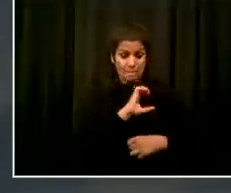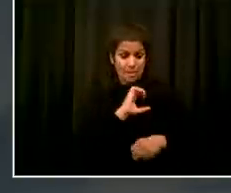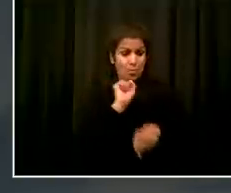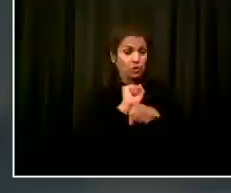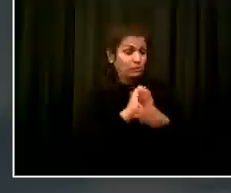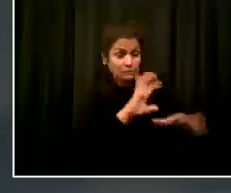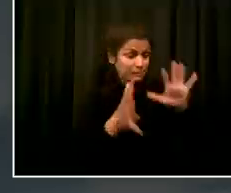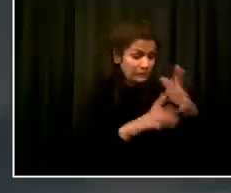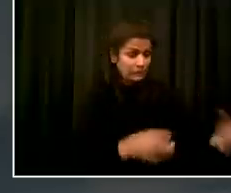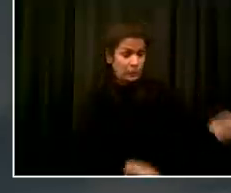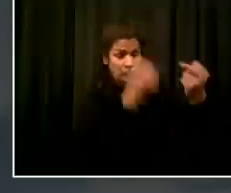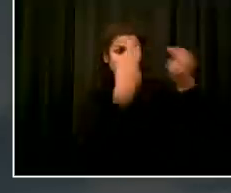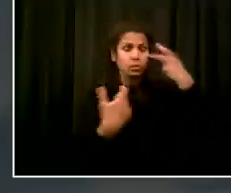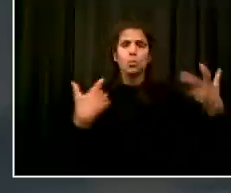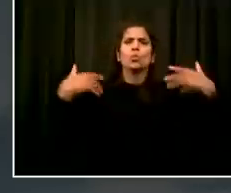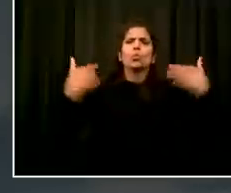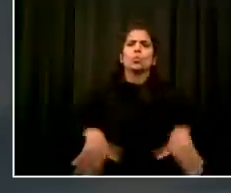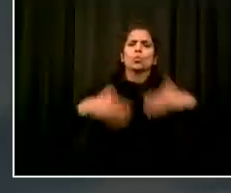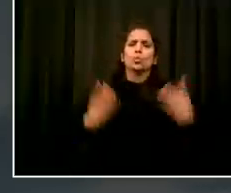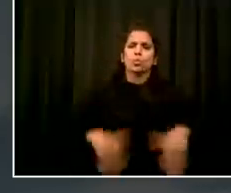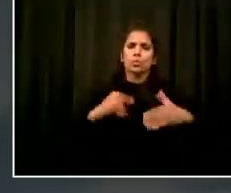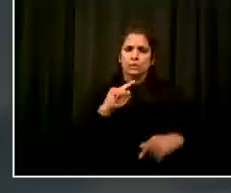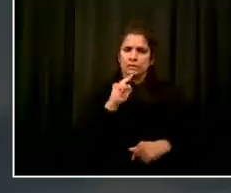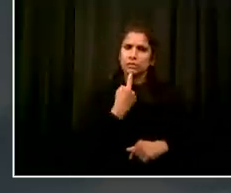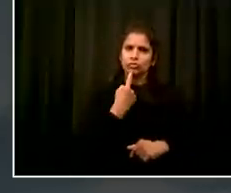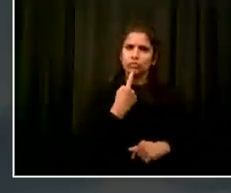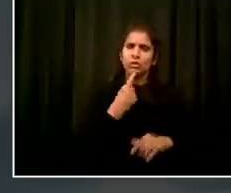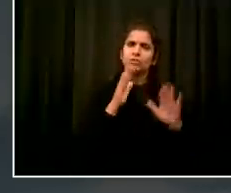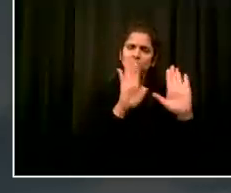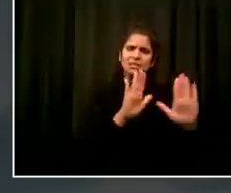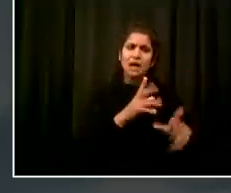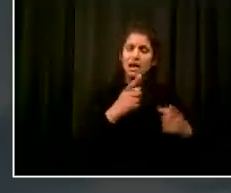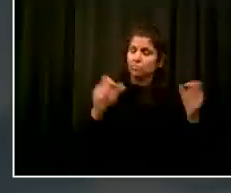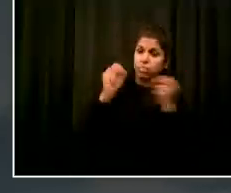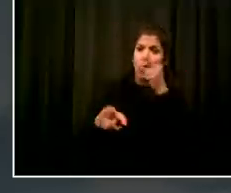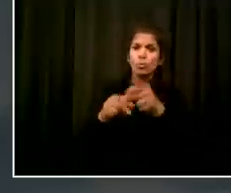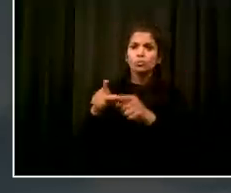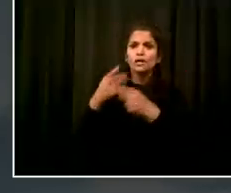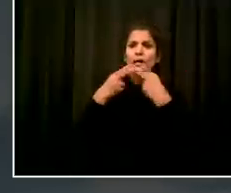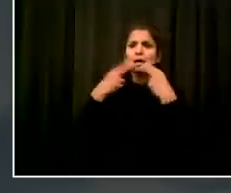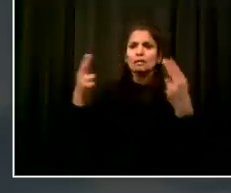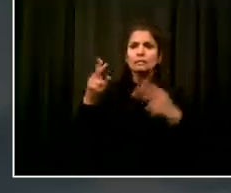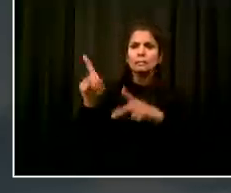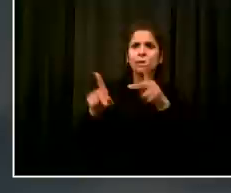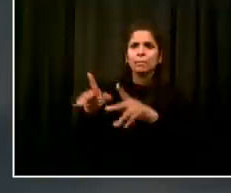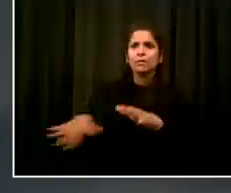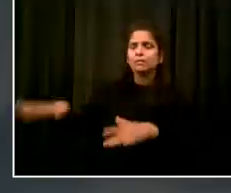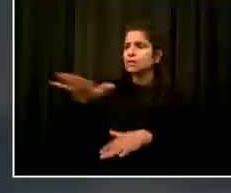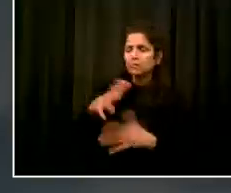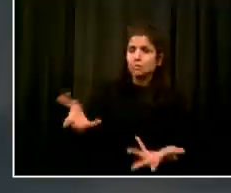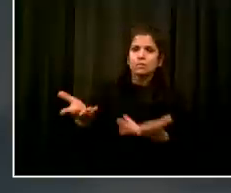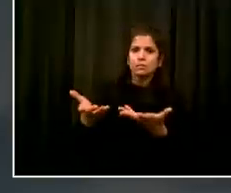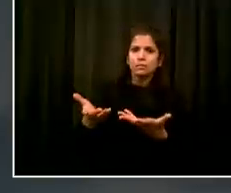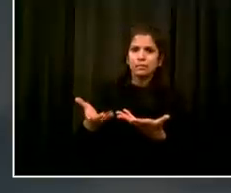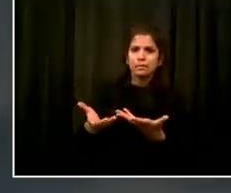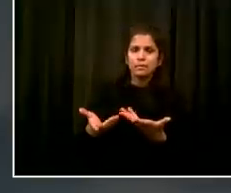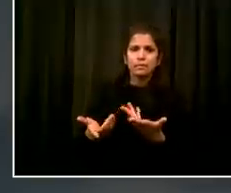see is everyone working together, whether it's neighborhood groups, church